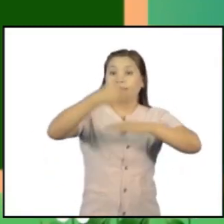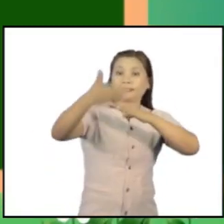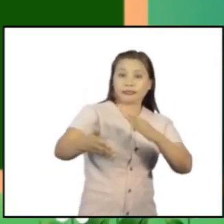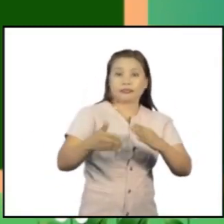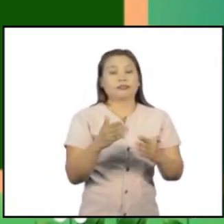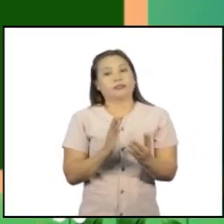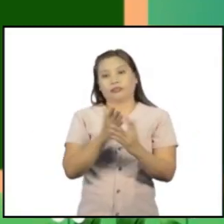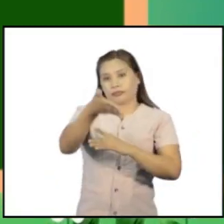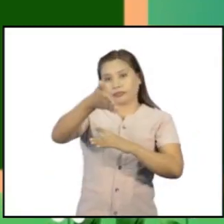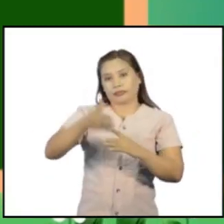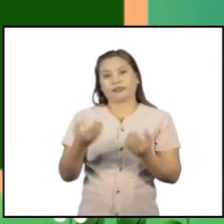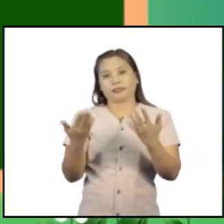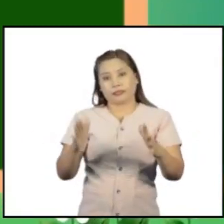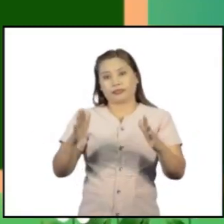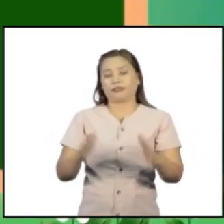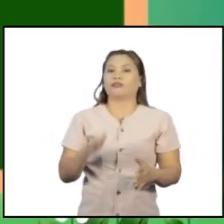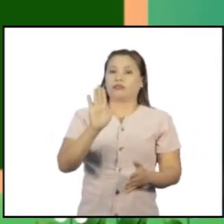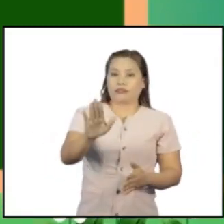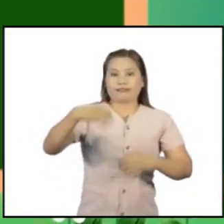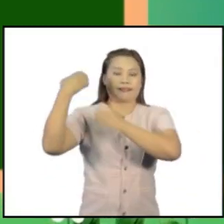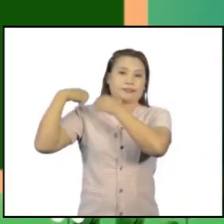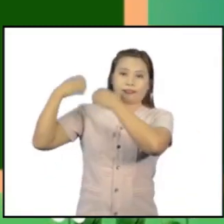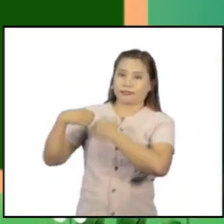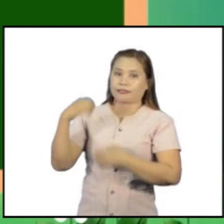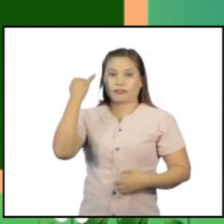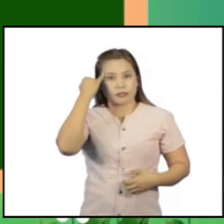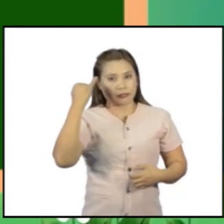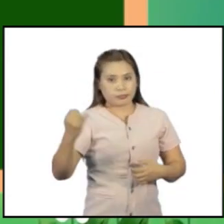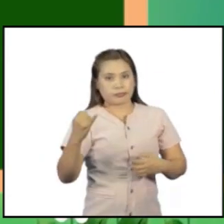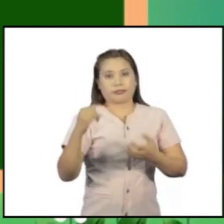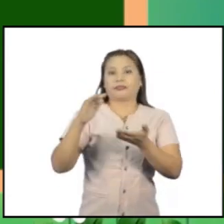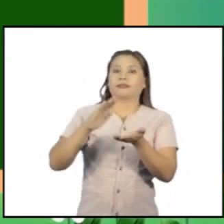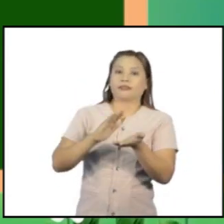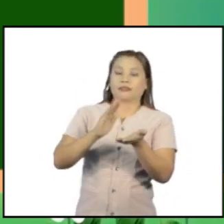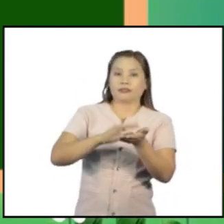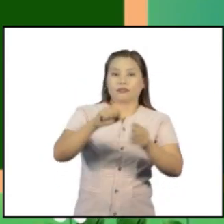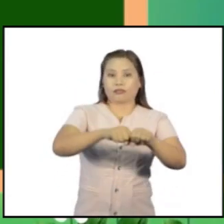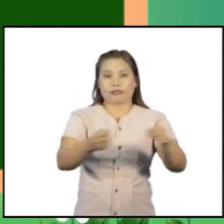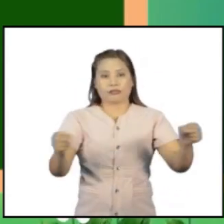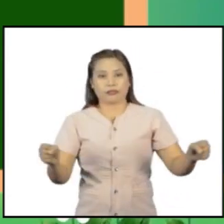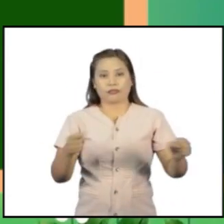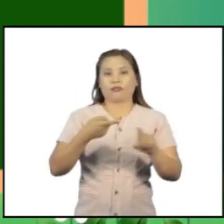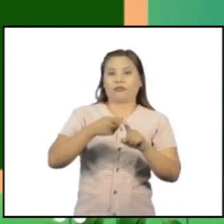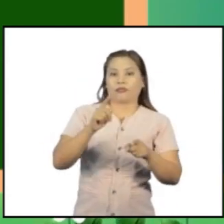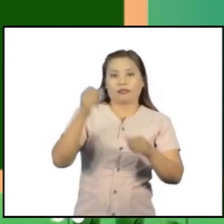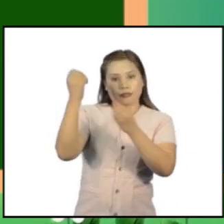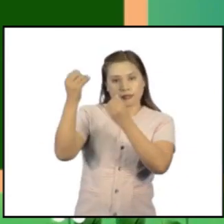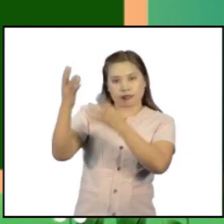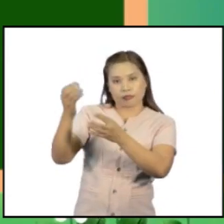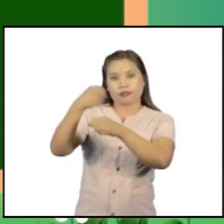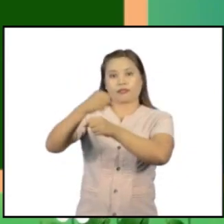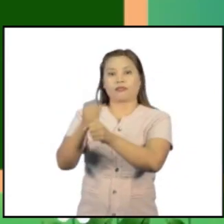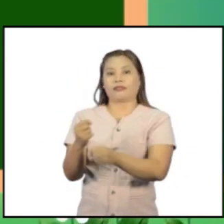going through this module, you are expected to identify nouns in the sentence, form the